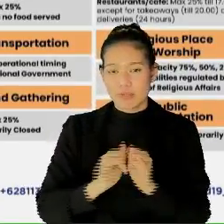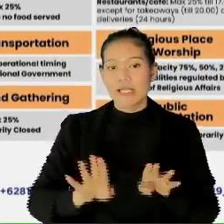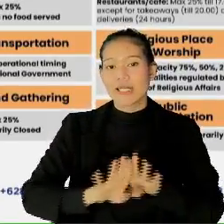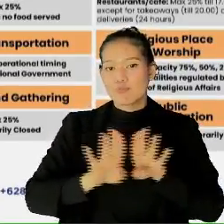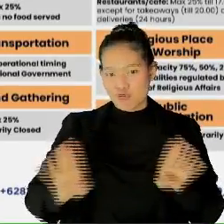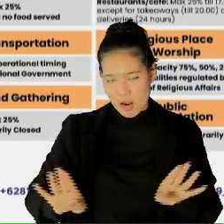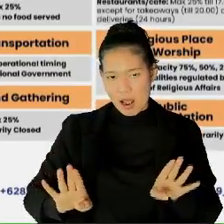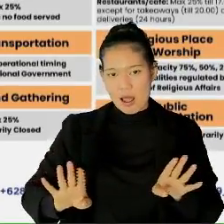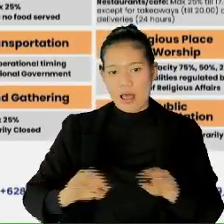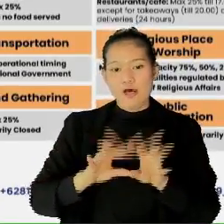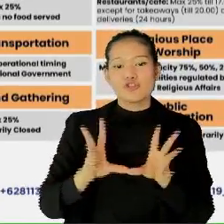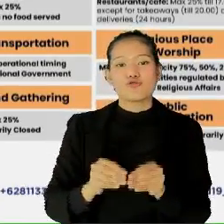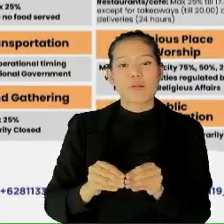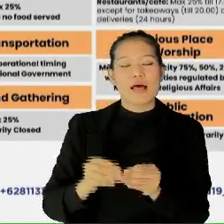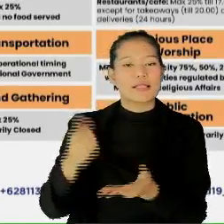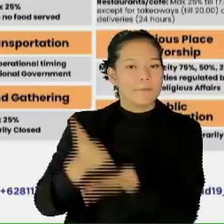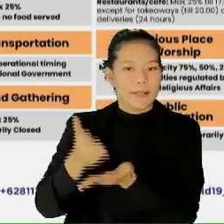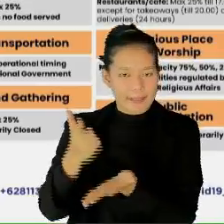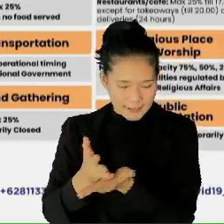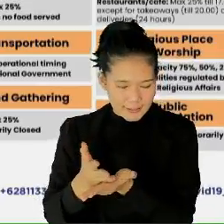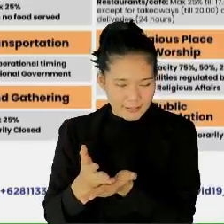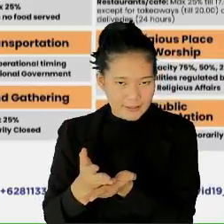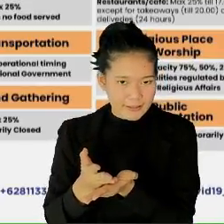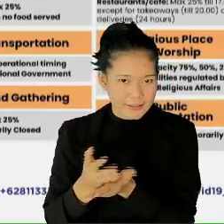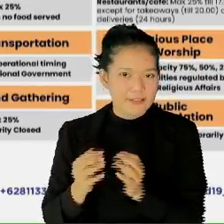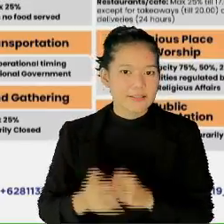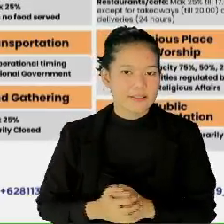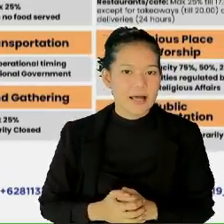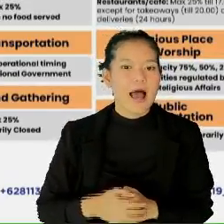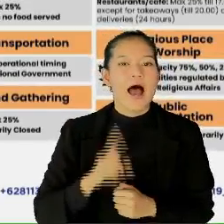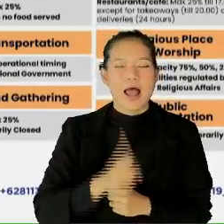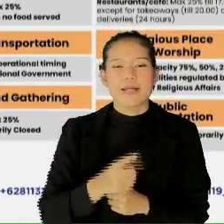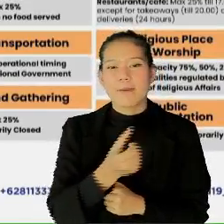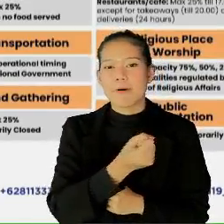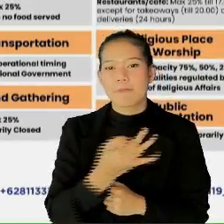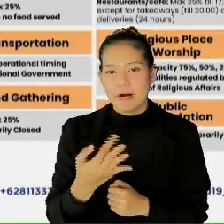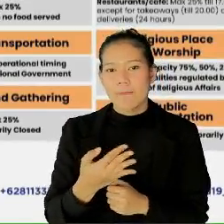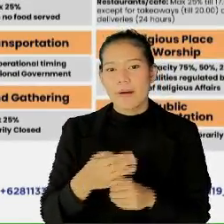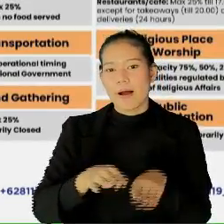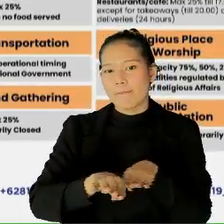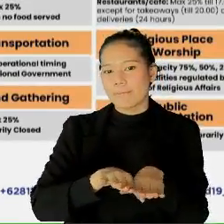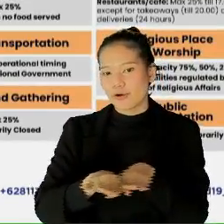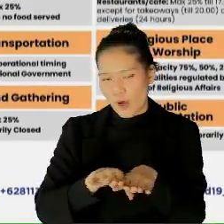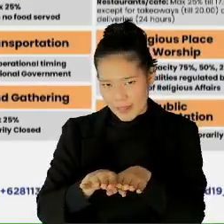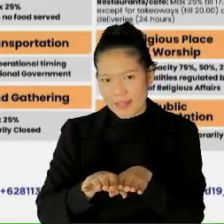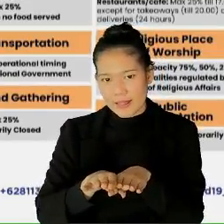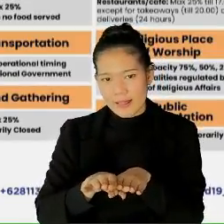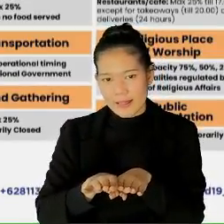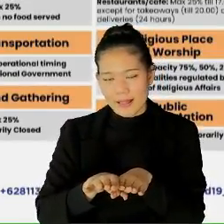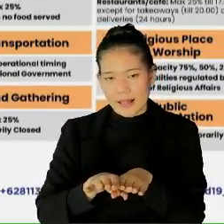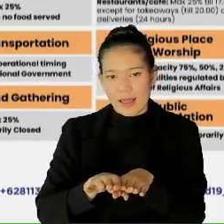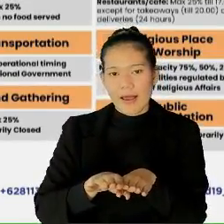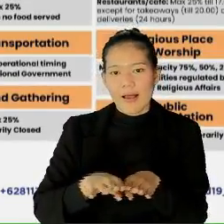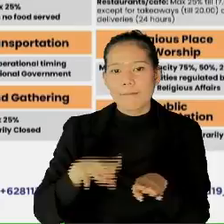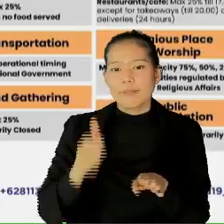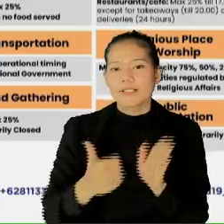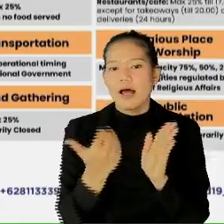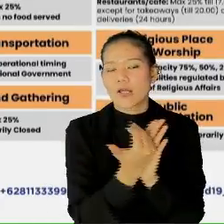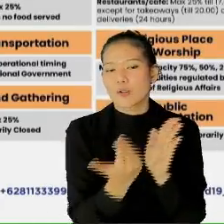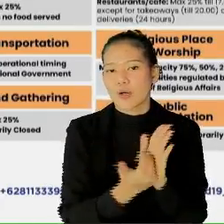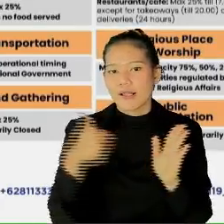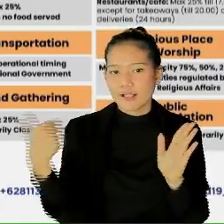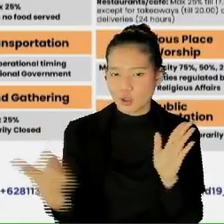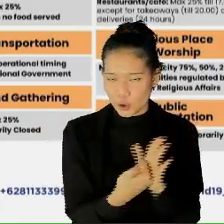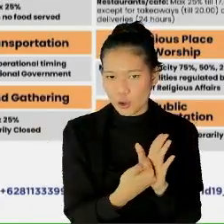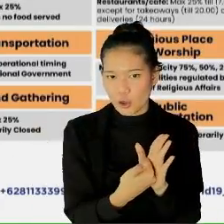with the capacity restrictions, and there is an adjustment in the number of the testing to be more adaptive to the development